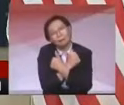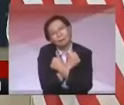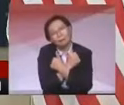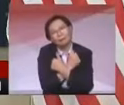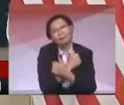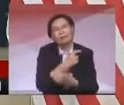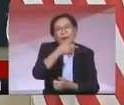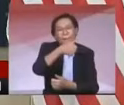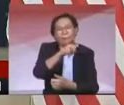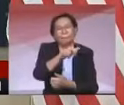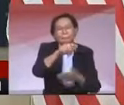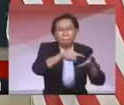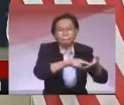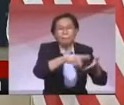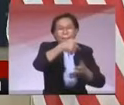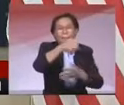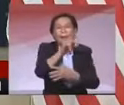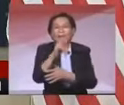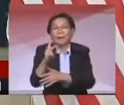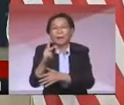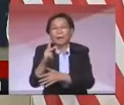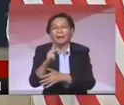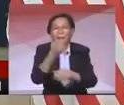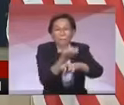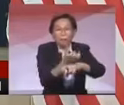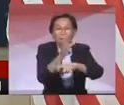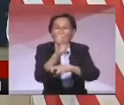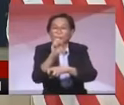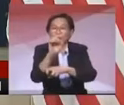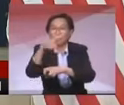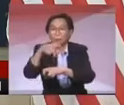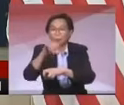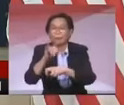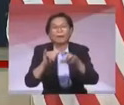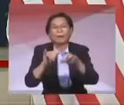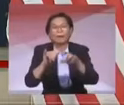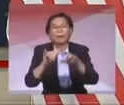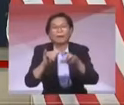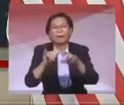Pilihan raya kecil Batu Sapi yang ditetapkan pada 5 Disember 2020.